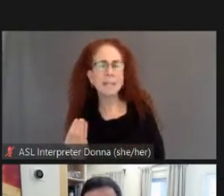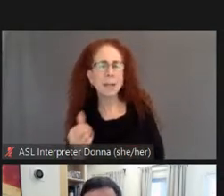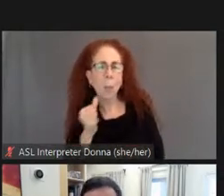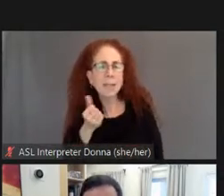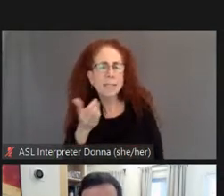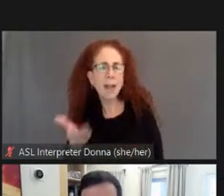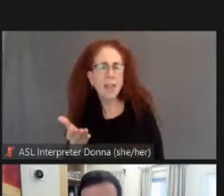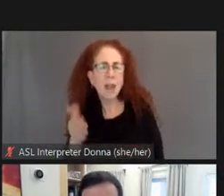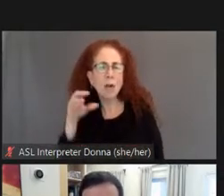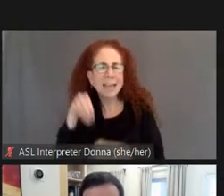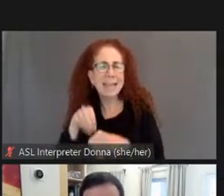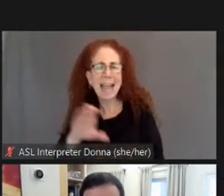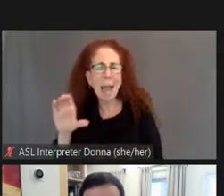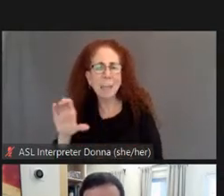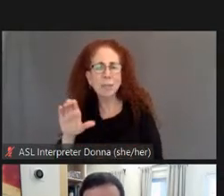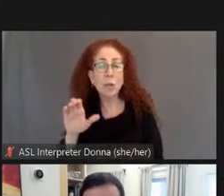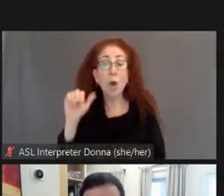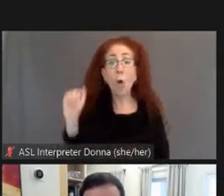can provide